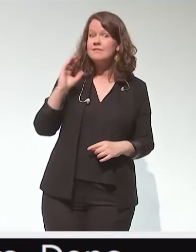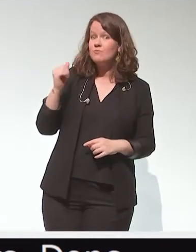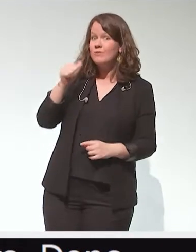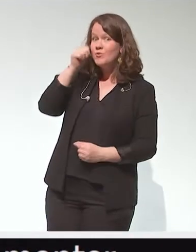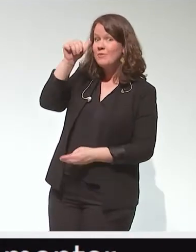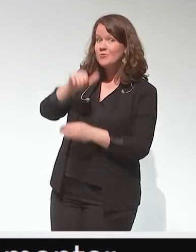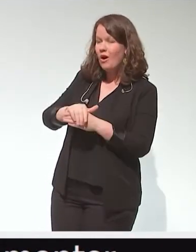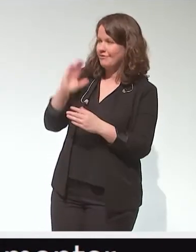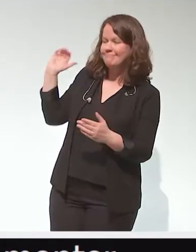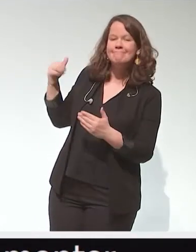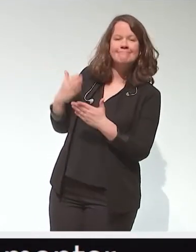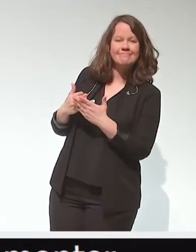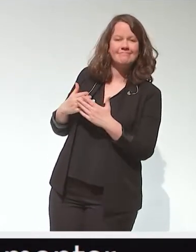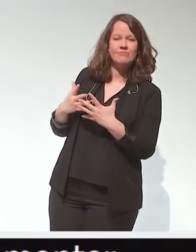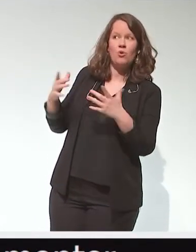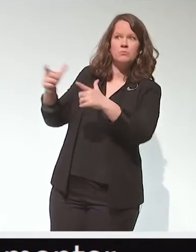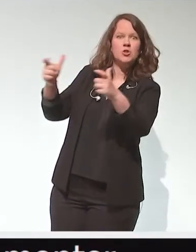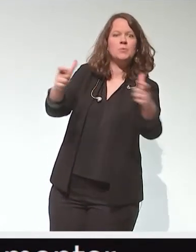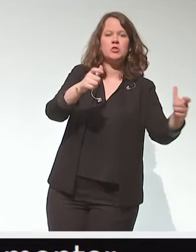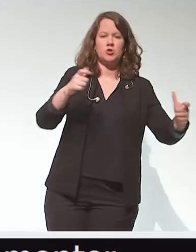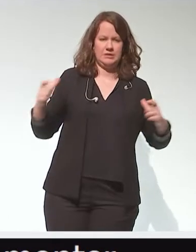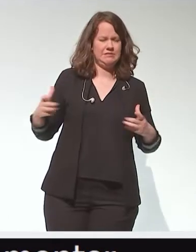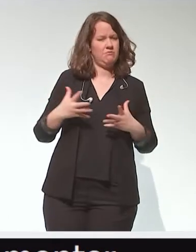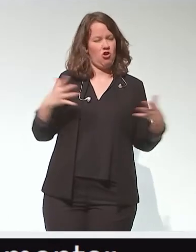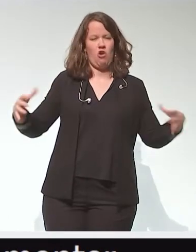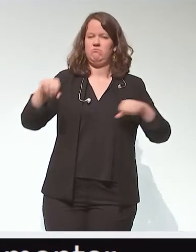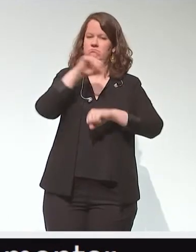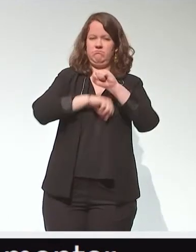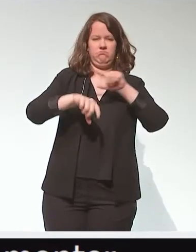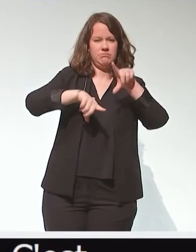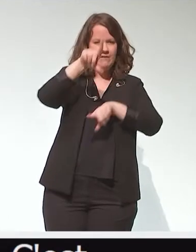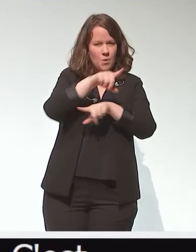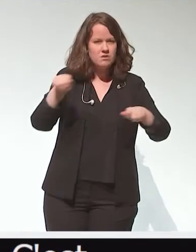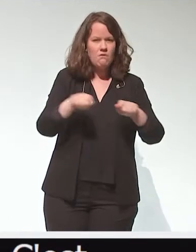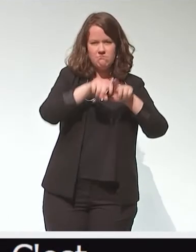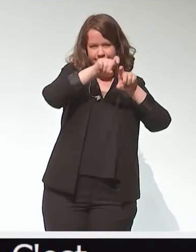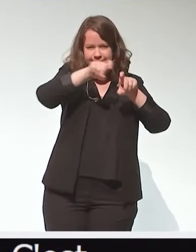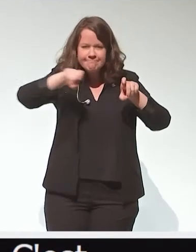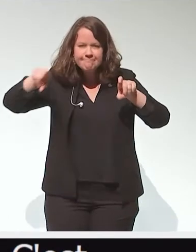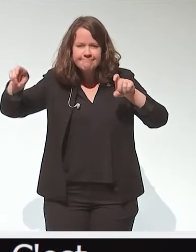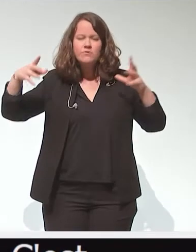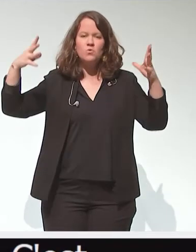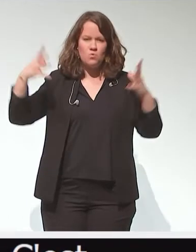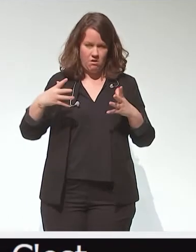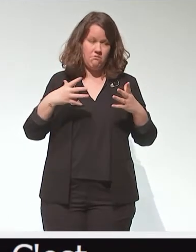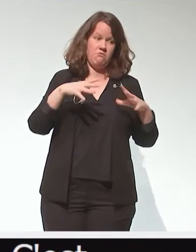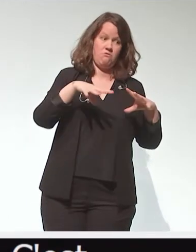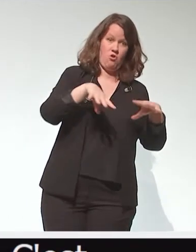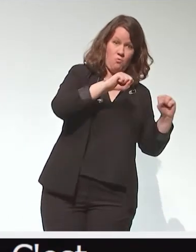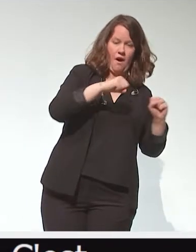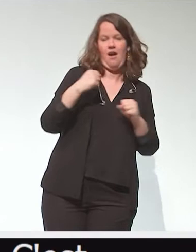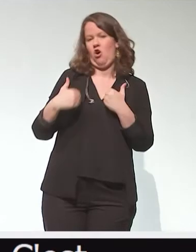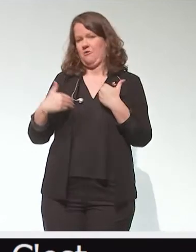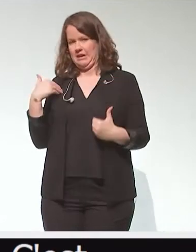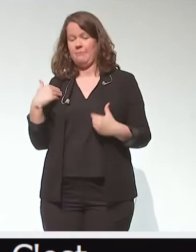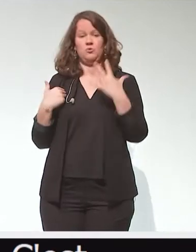it. So we're working with a lot of employers who've been really active throughout the crisis. So we have a barometer with 5 different criteria that the